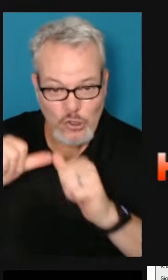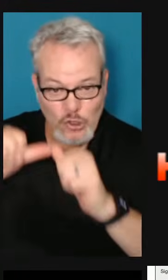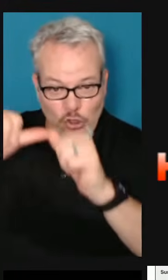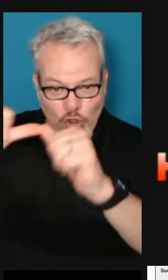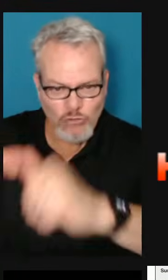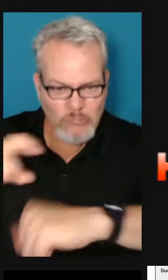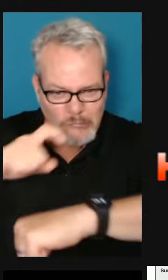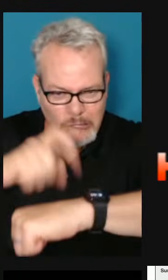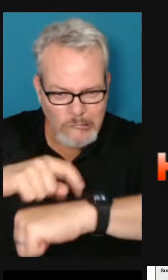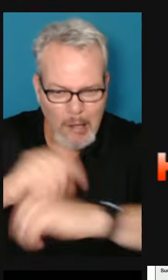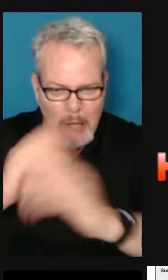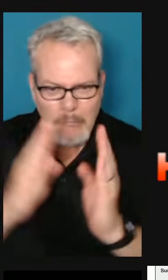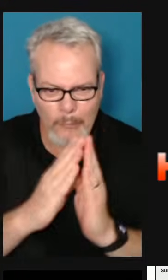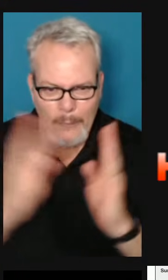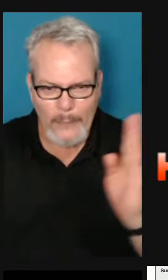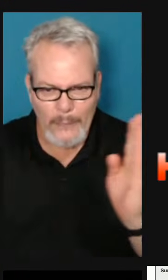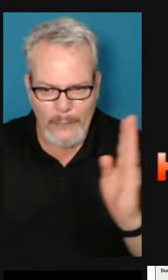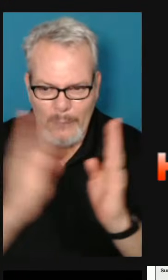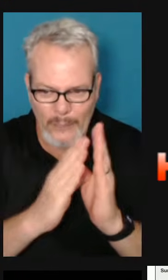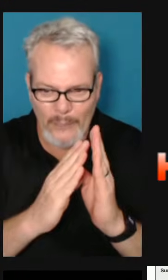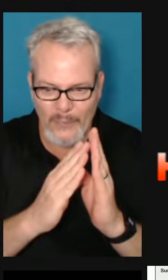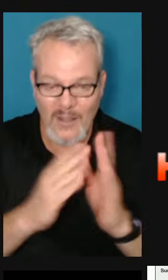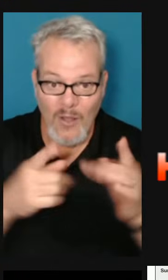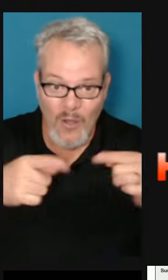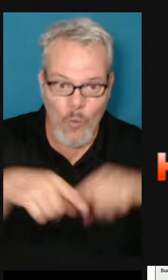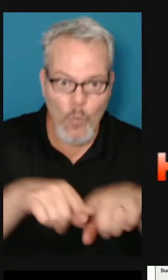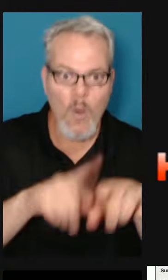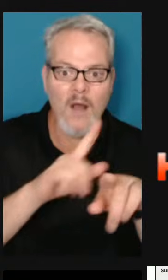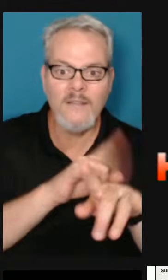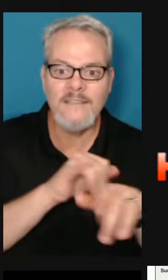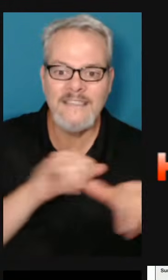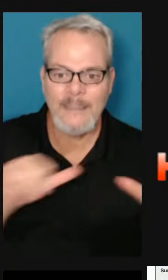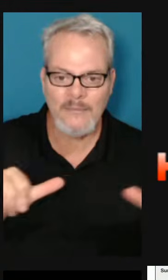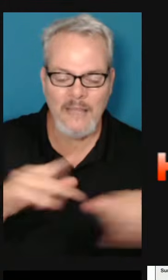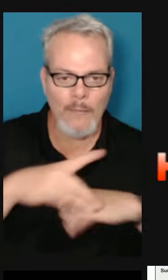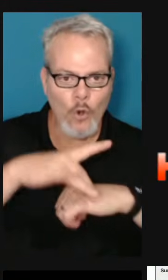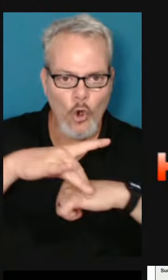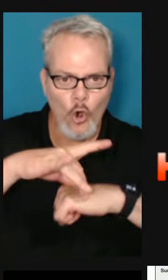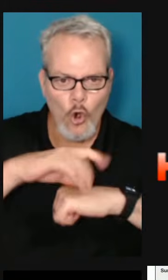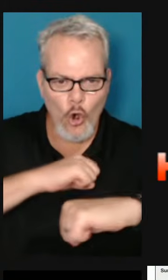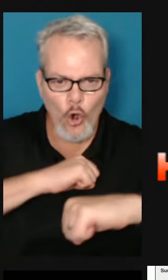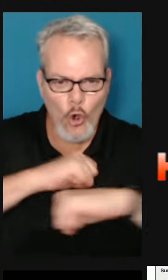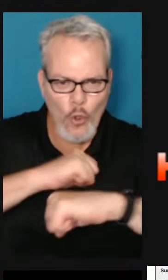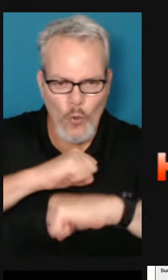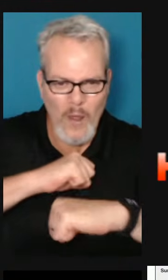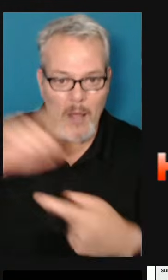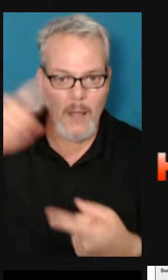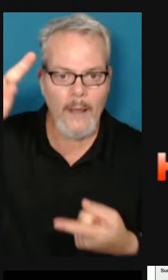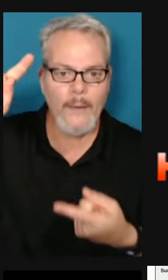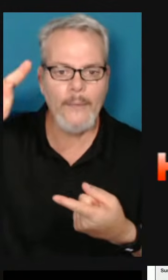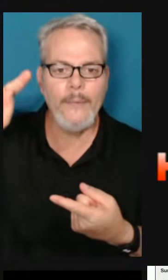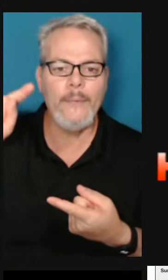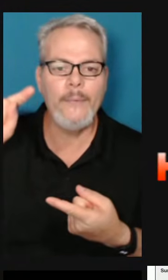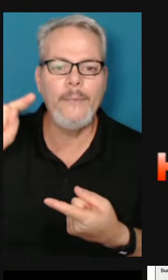durations, while at the same time, the seismicity seemed to be dying down.